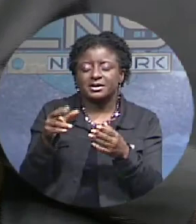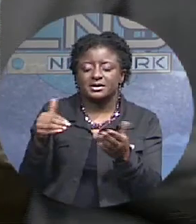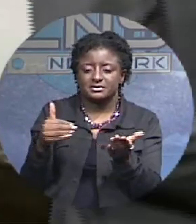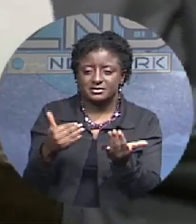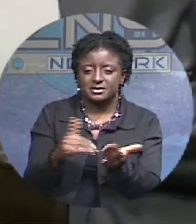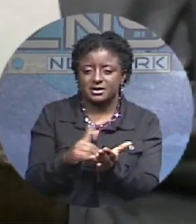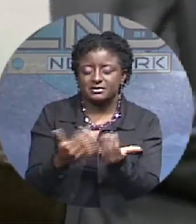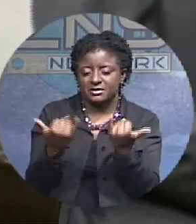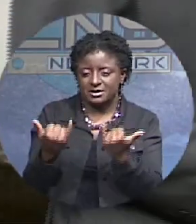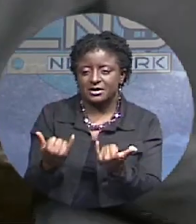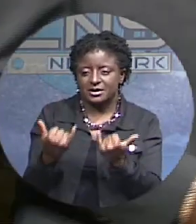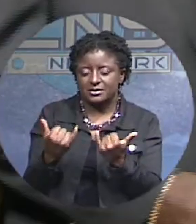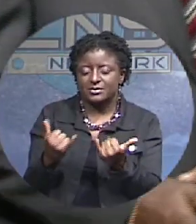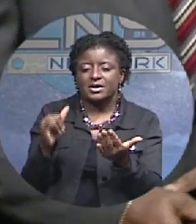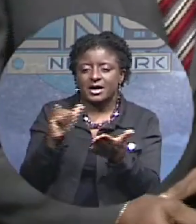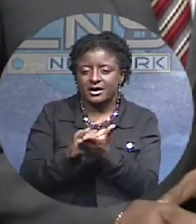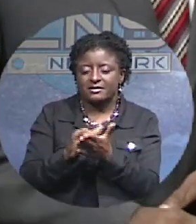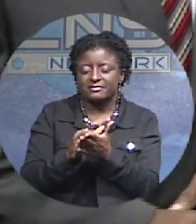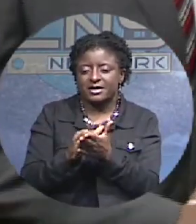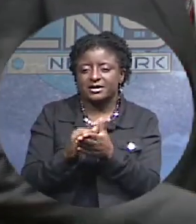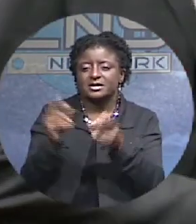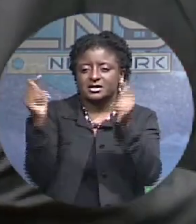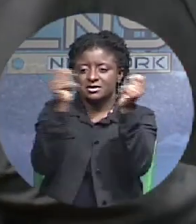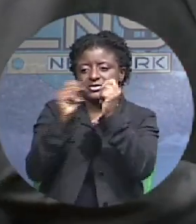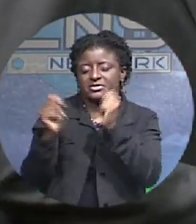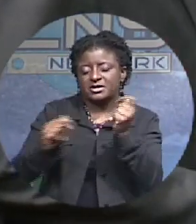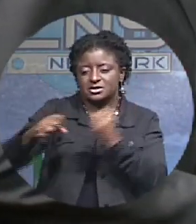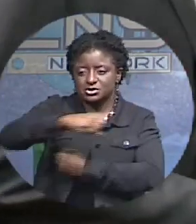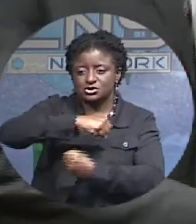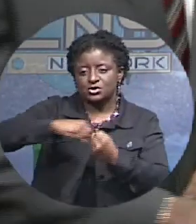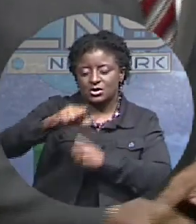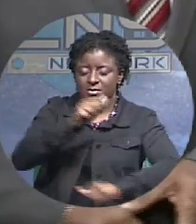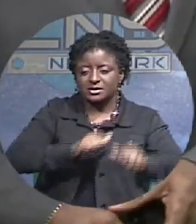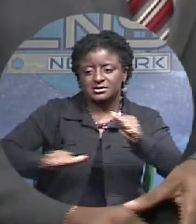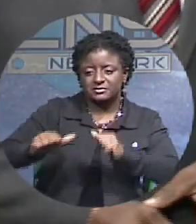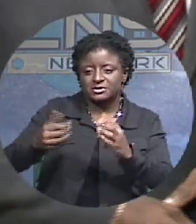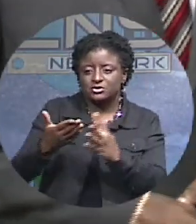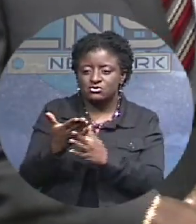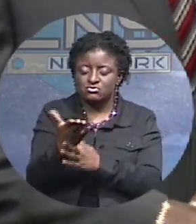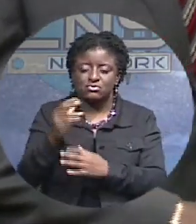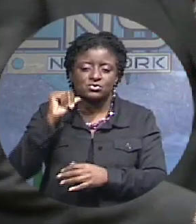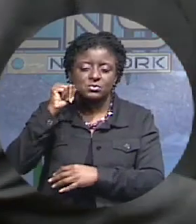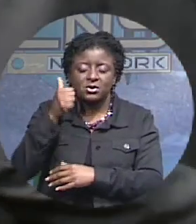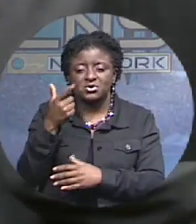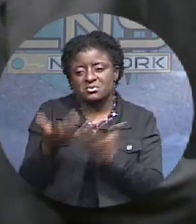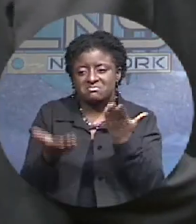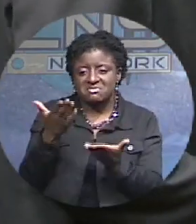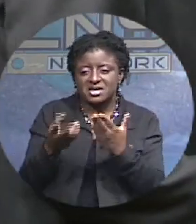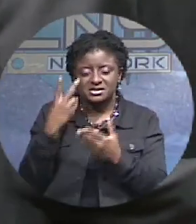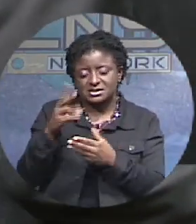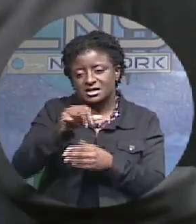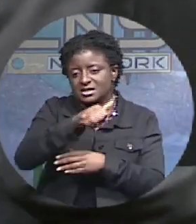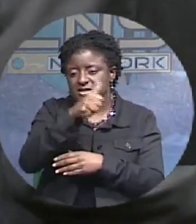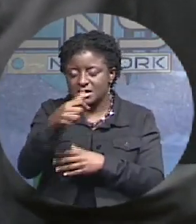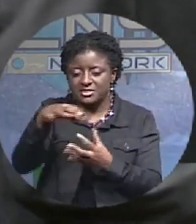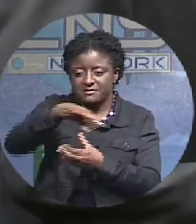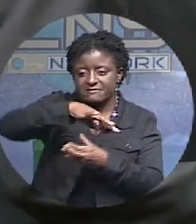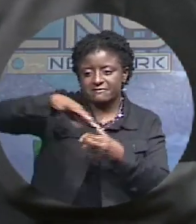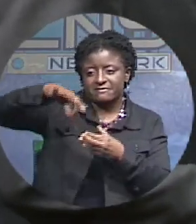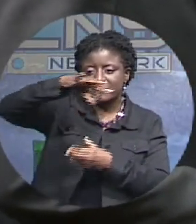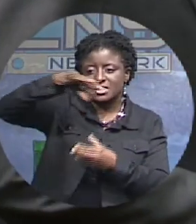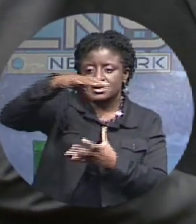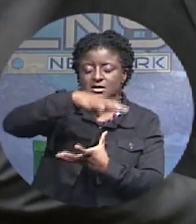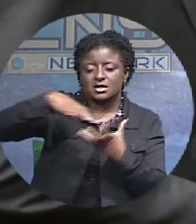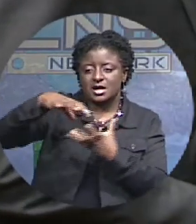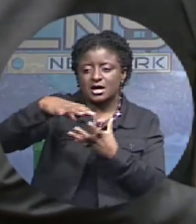have that thunderstorm activity going to continue through tomorrow. So be prepared. You may see another funnel cloud or tornado out there as